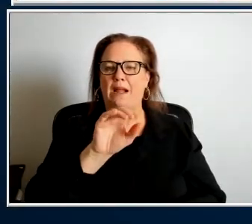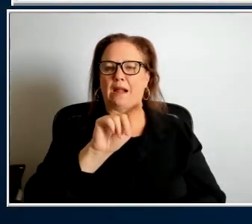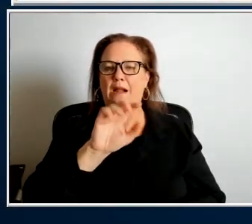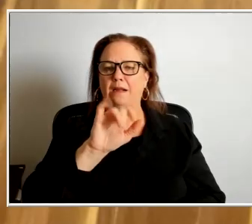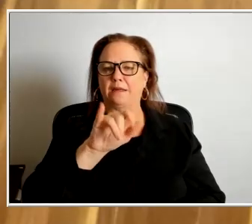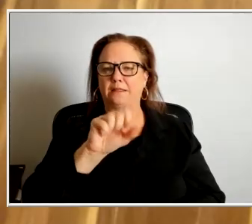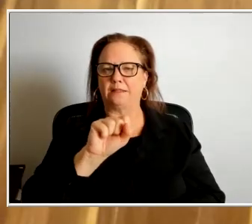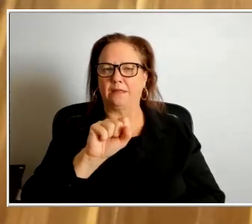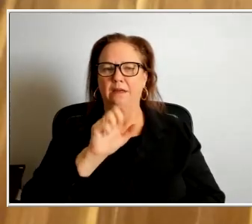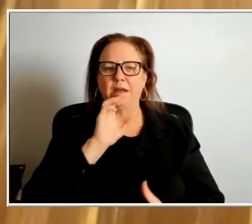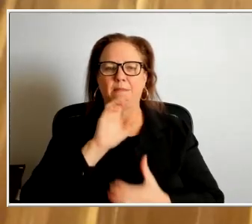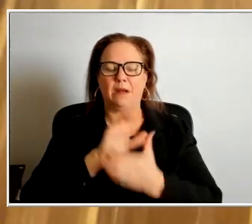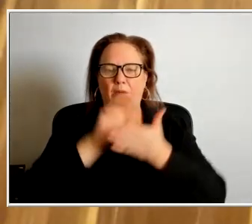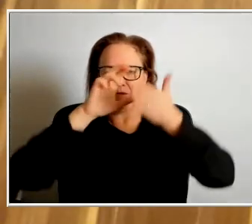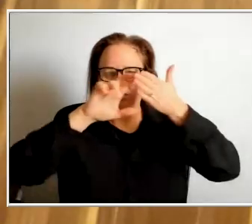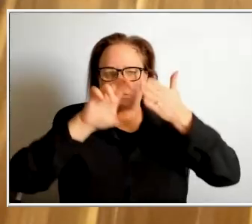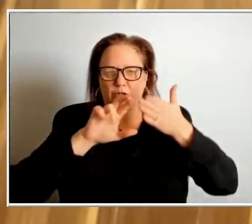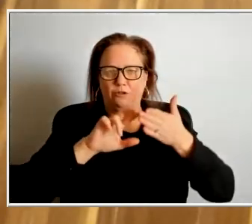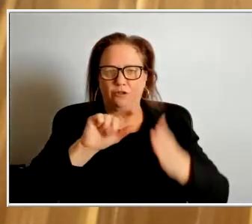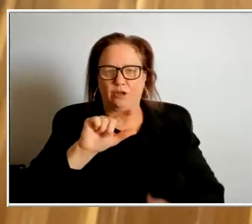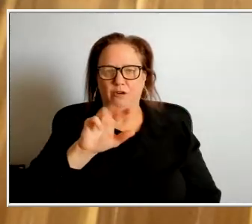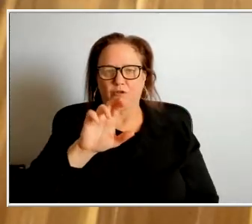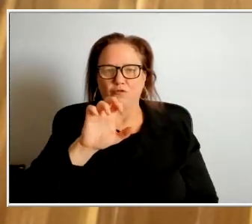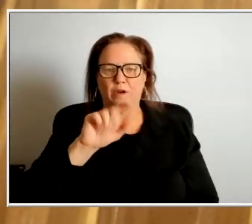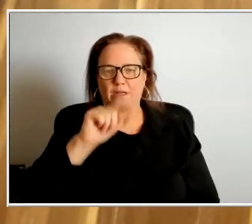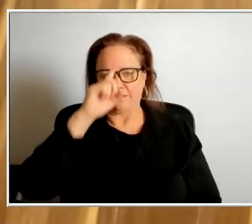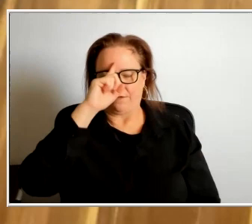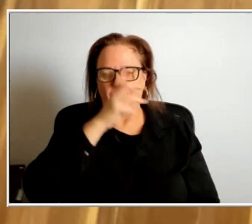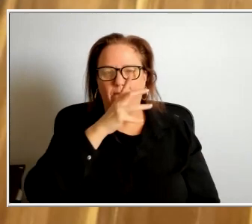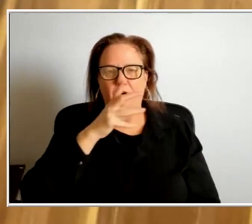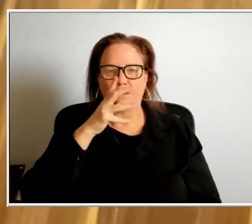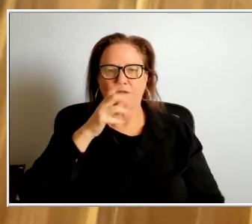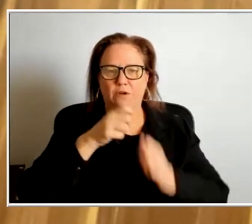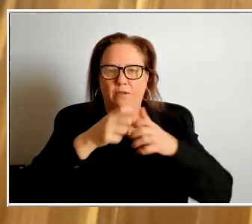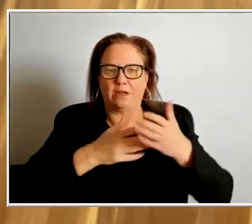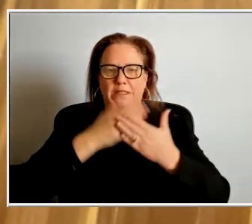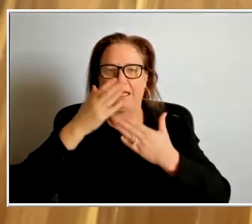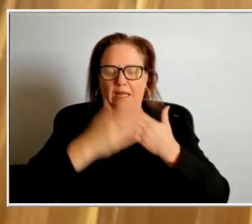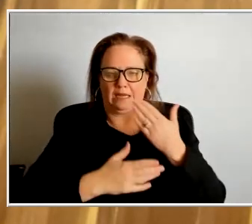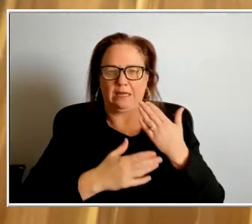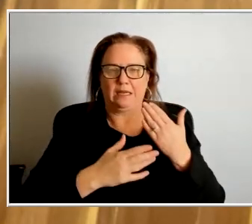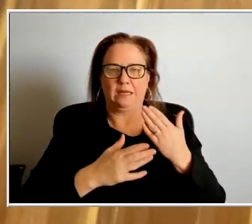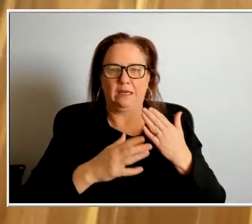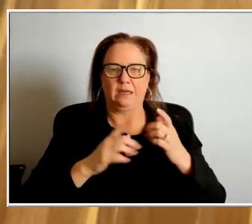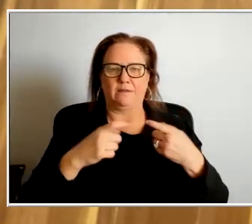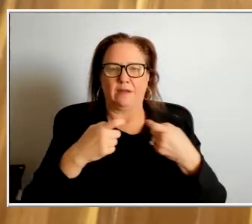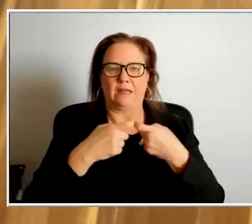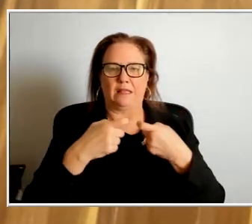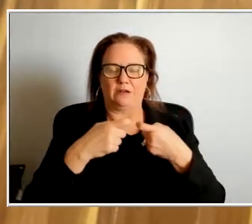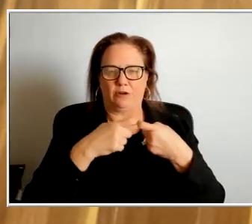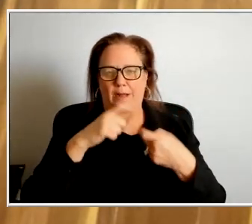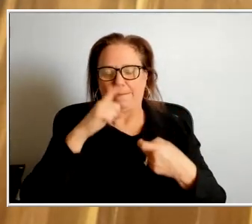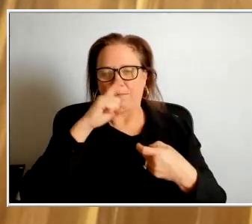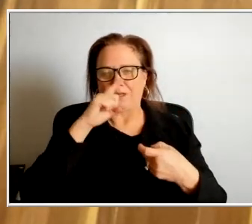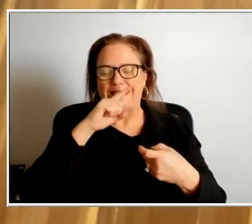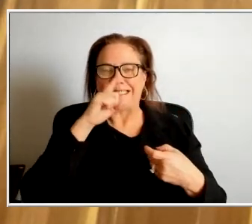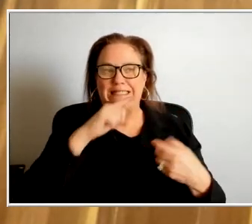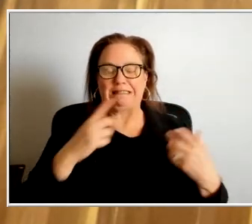So my wife was actually researching grants for farmers who have lost a hand to find an electric prosthesis. And